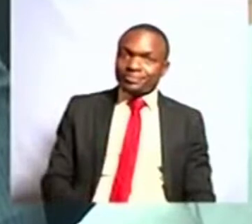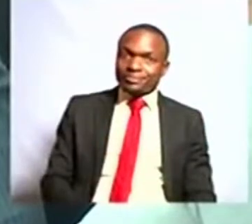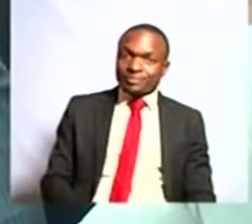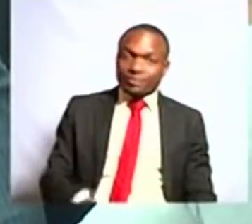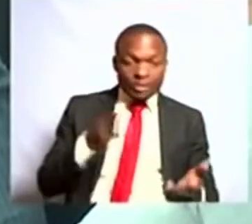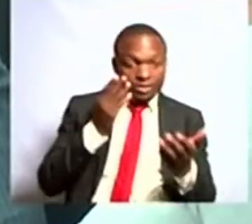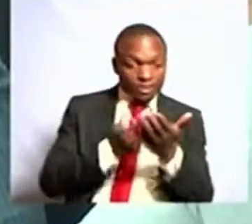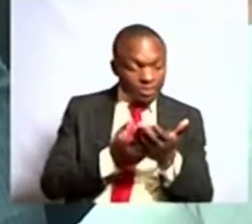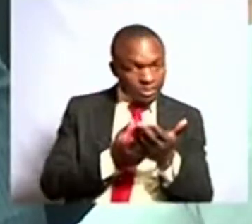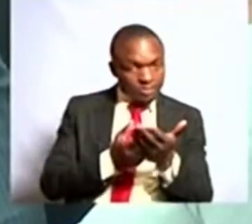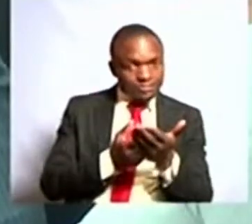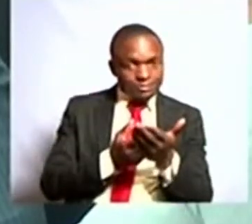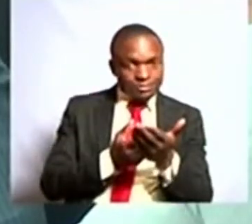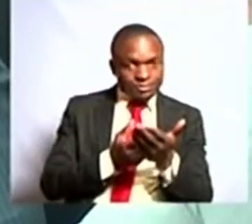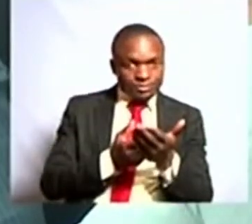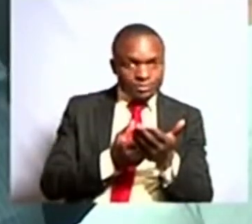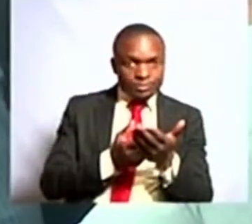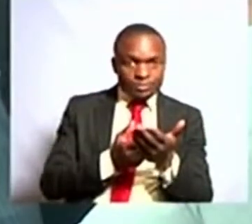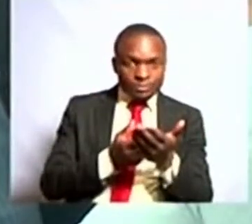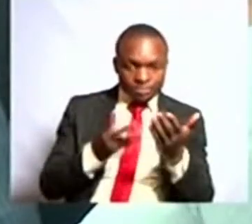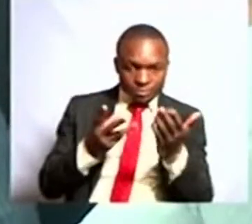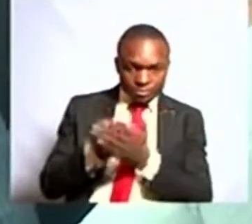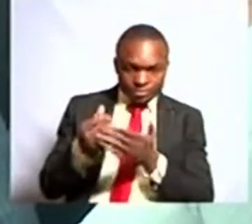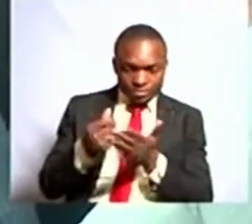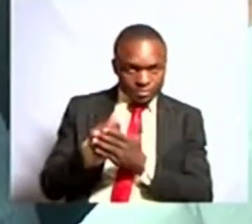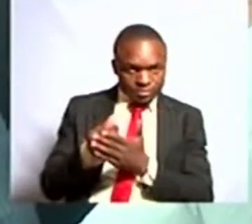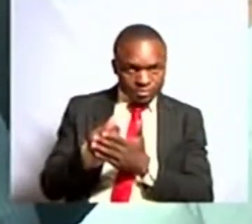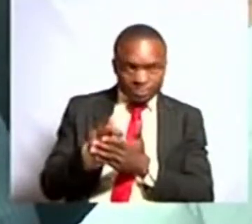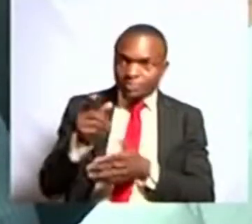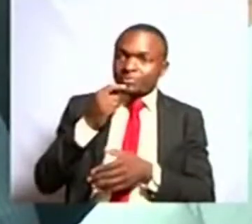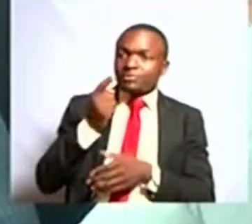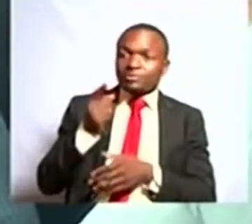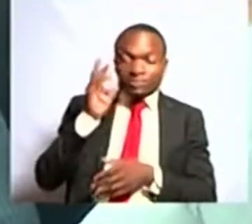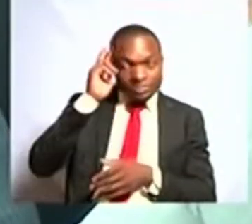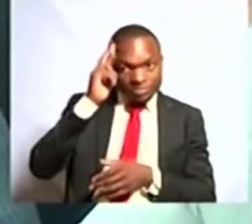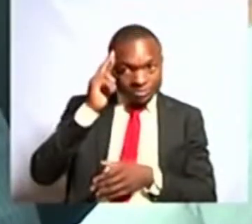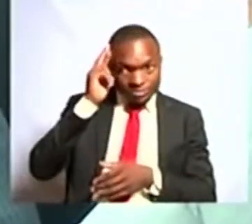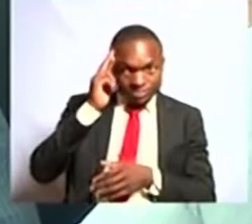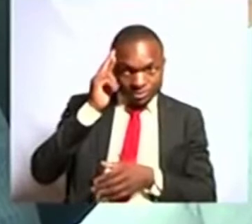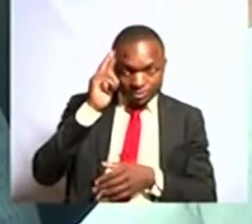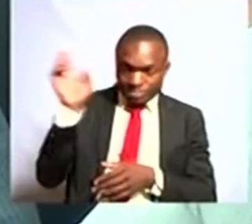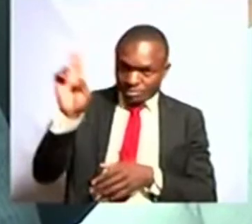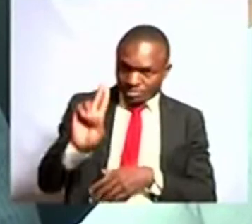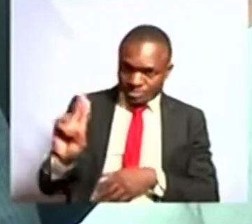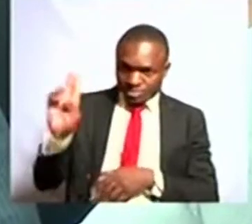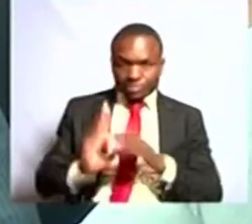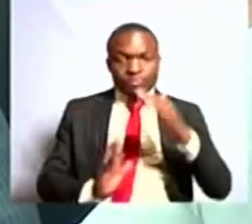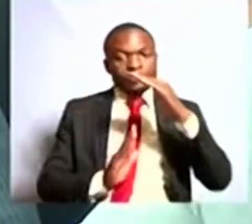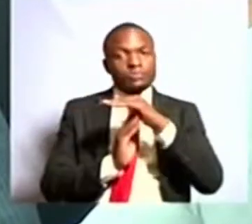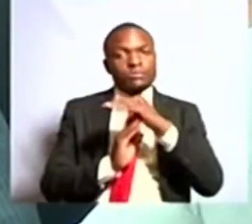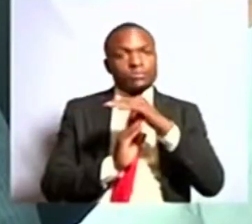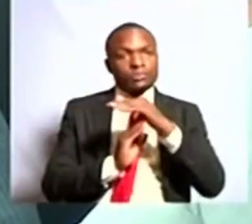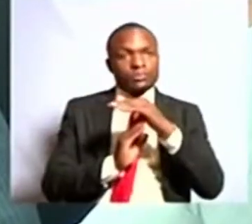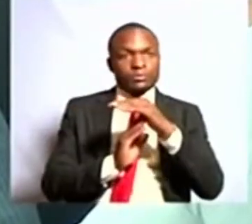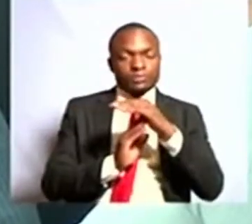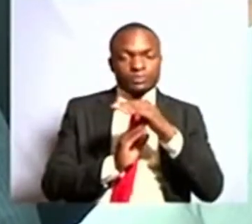a justification on commitment of funds as a reason, and you're saying that's a reason for using limited bidding?